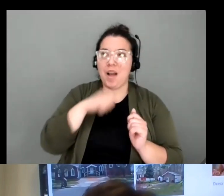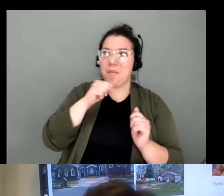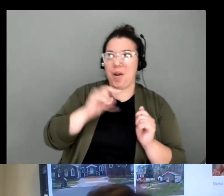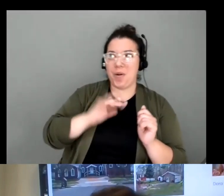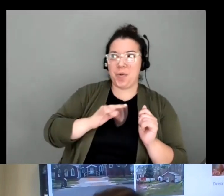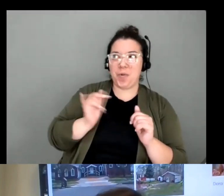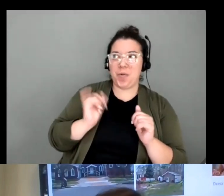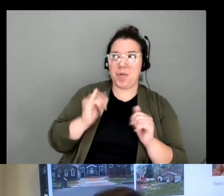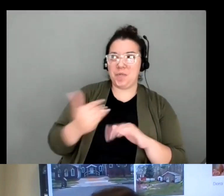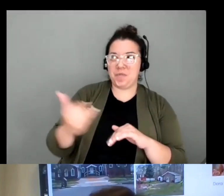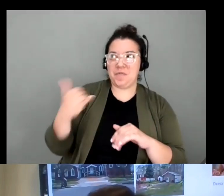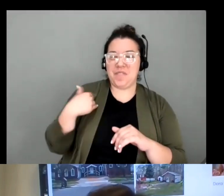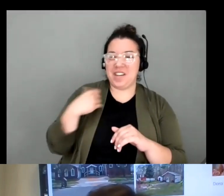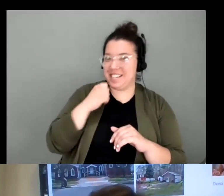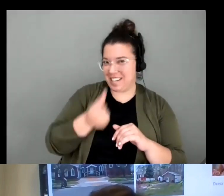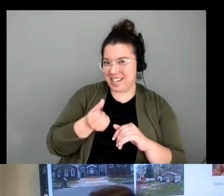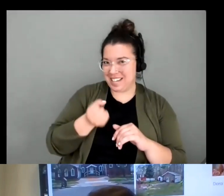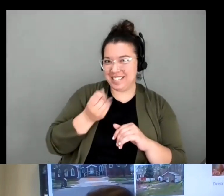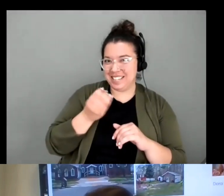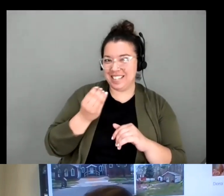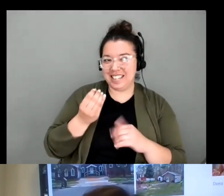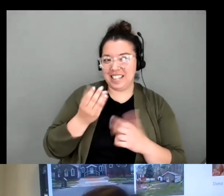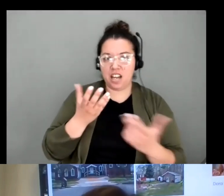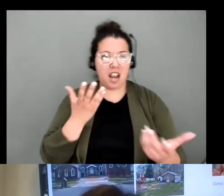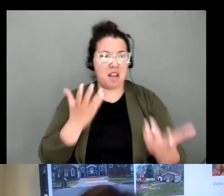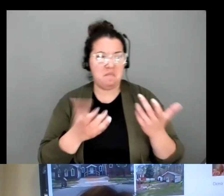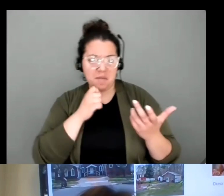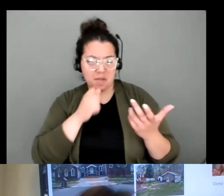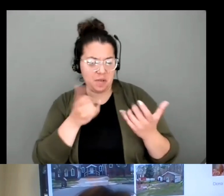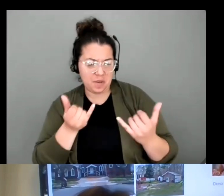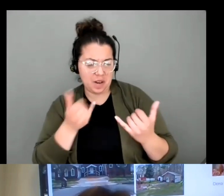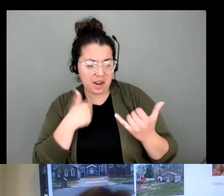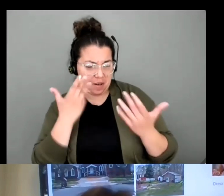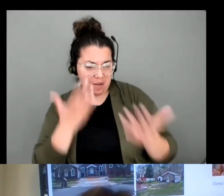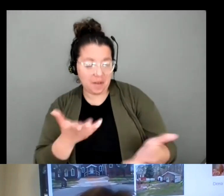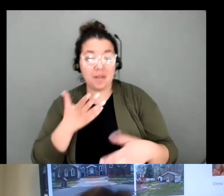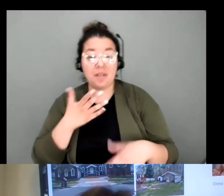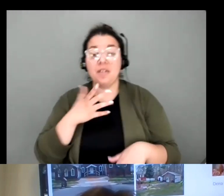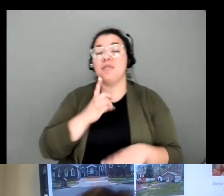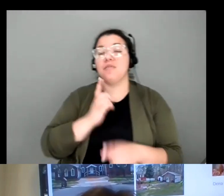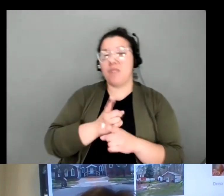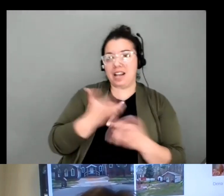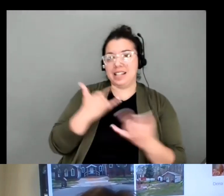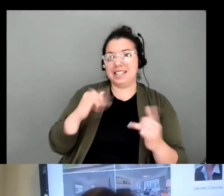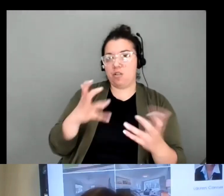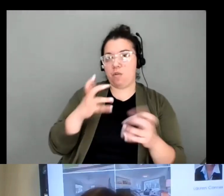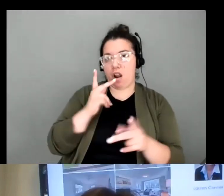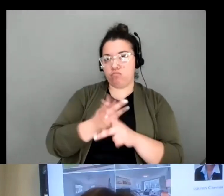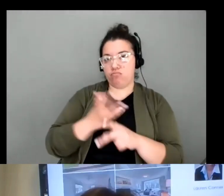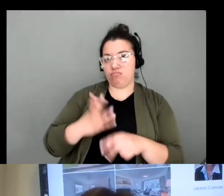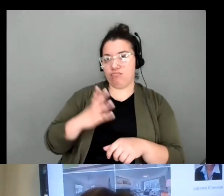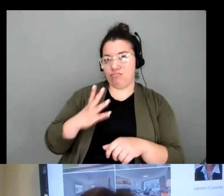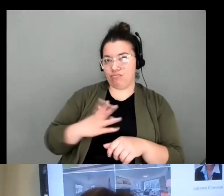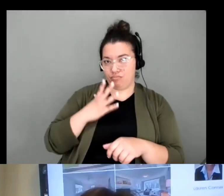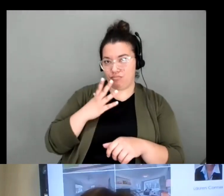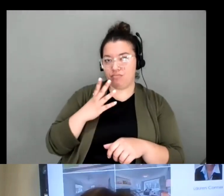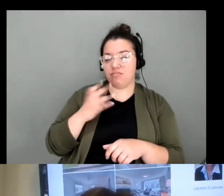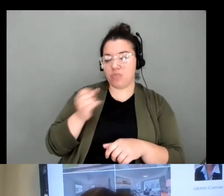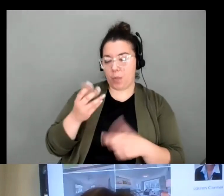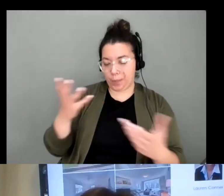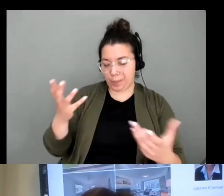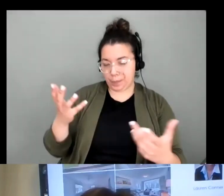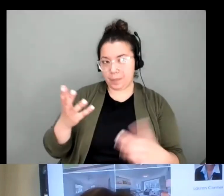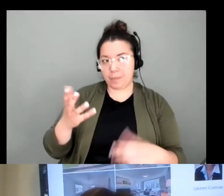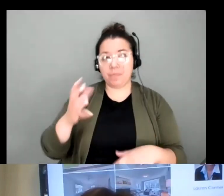And so I would spell it out because I still have the manners and I still want to write properly. I think that is so important